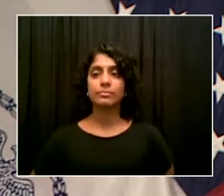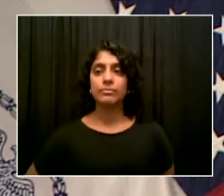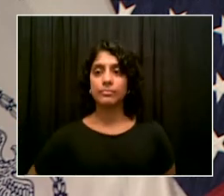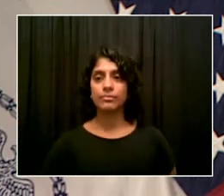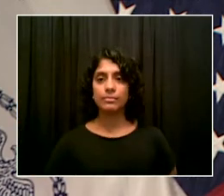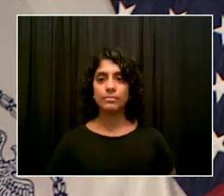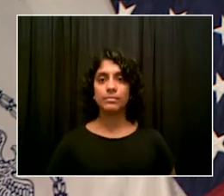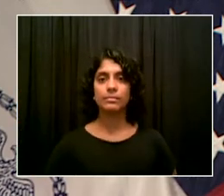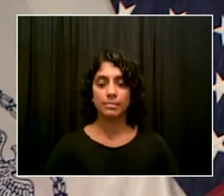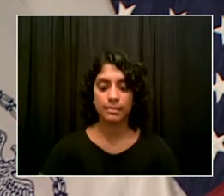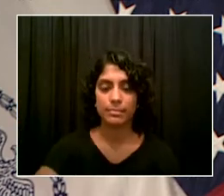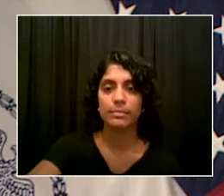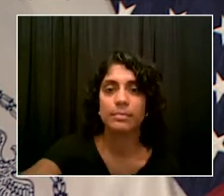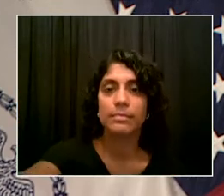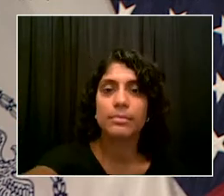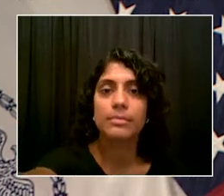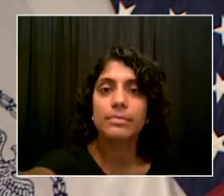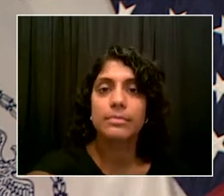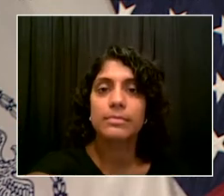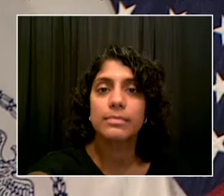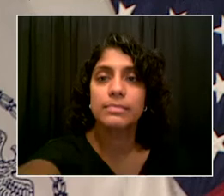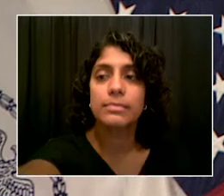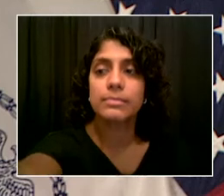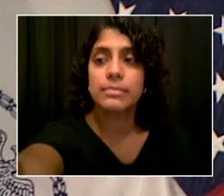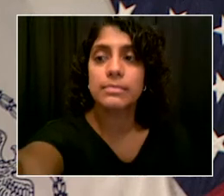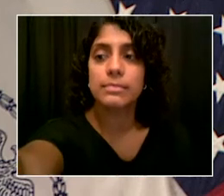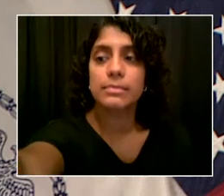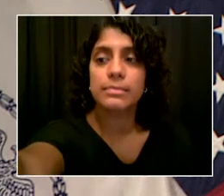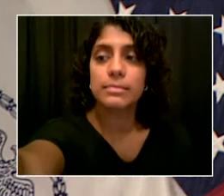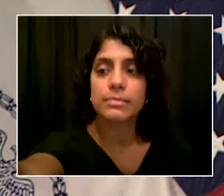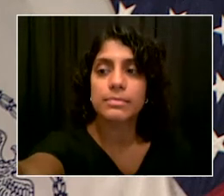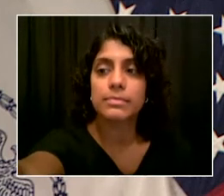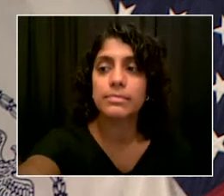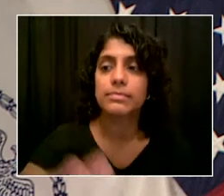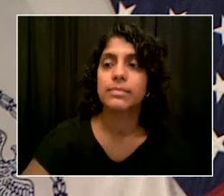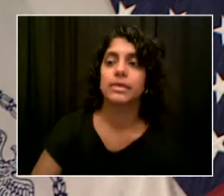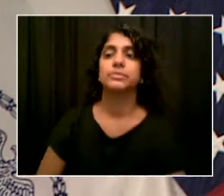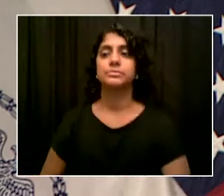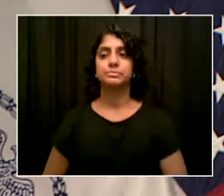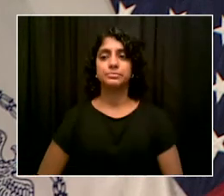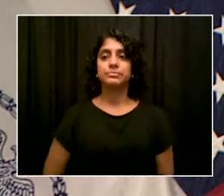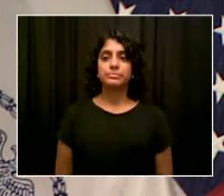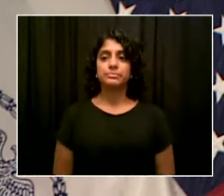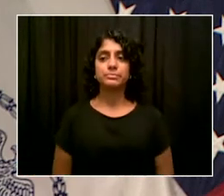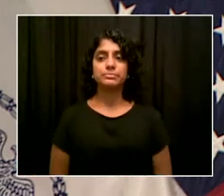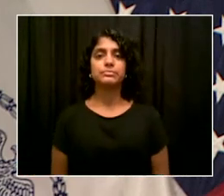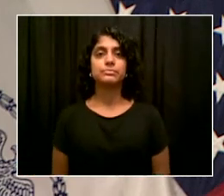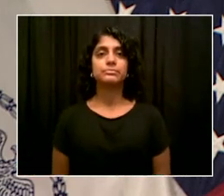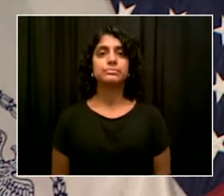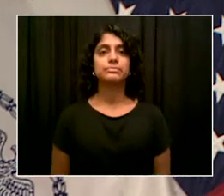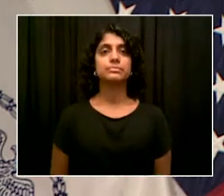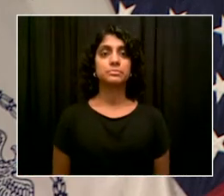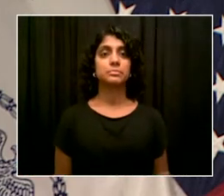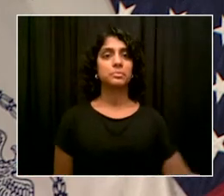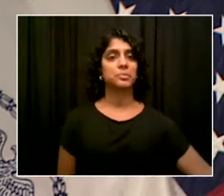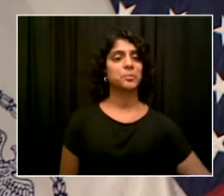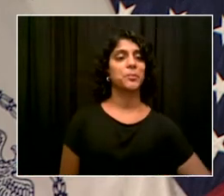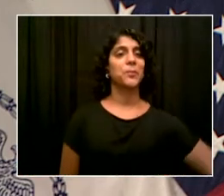This month, we are opening five new centers. And we're going to open more soon.